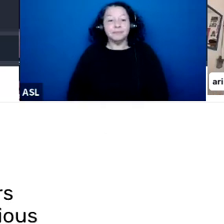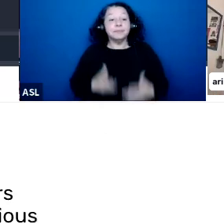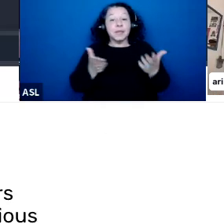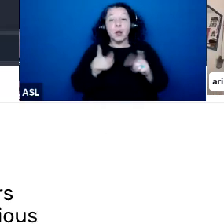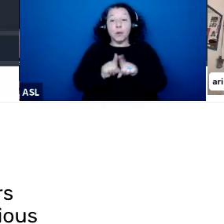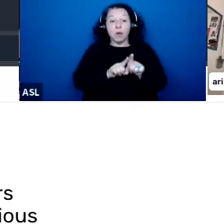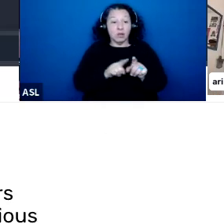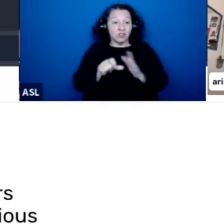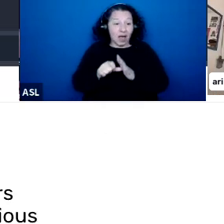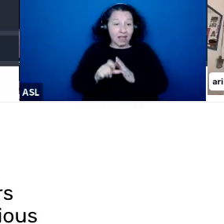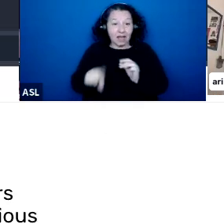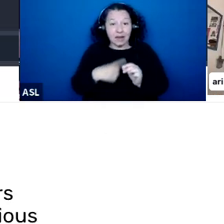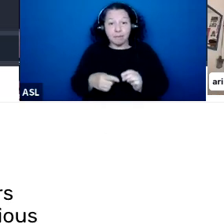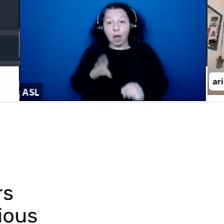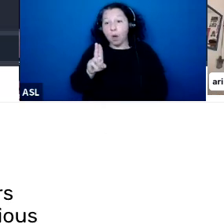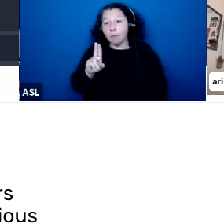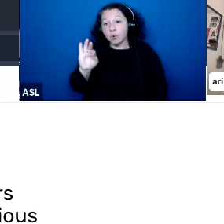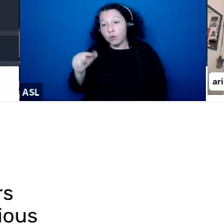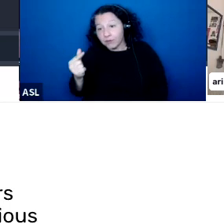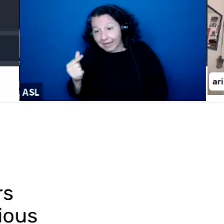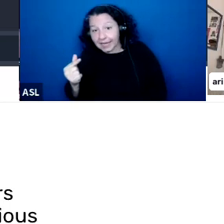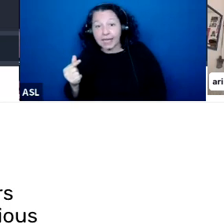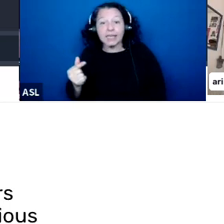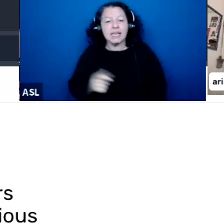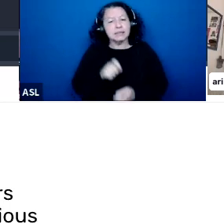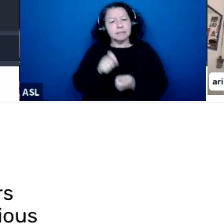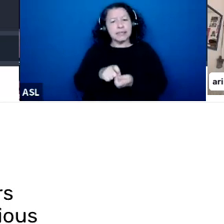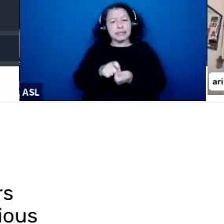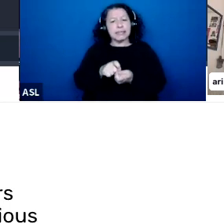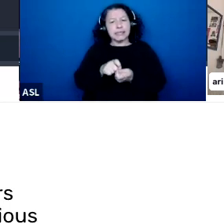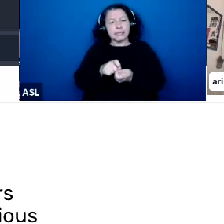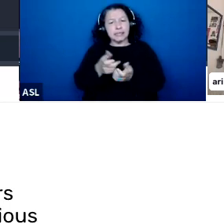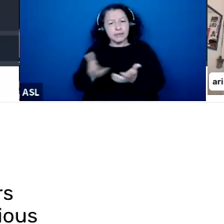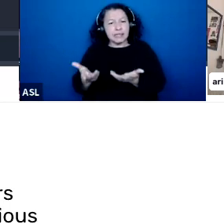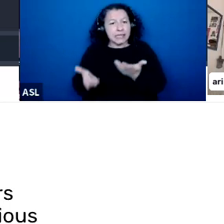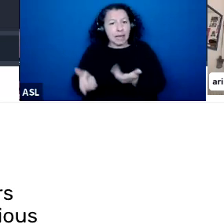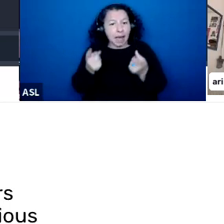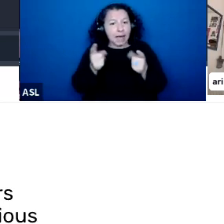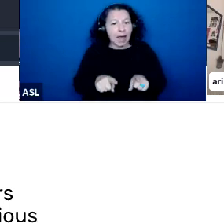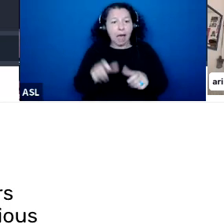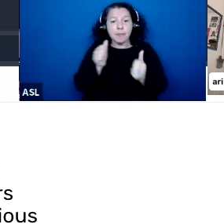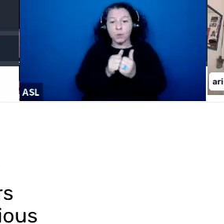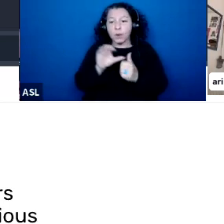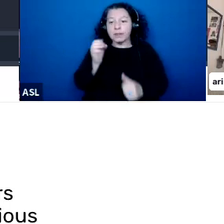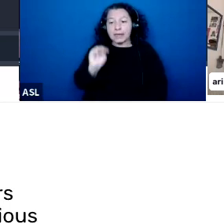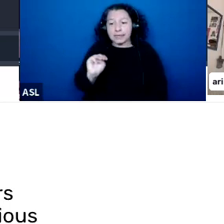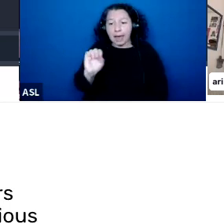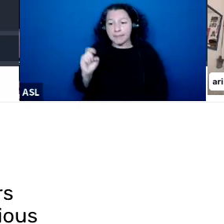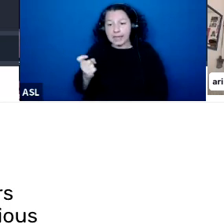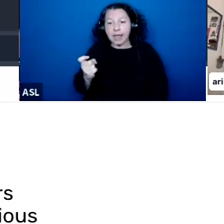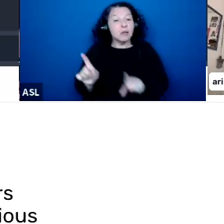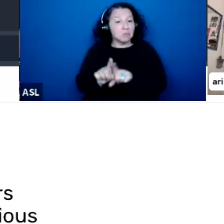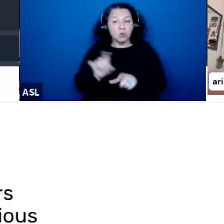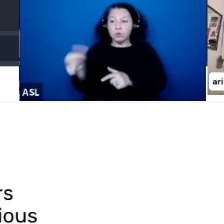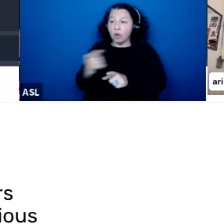So here we also highlight about buffing, something specific that might happen in chemsex,